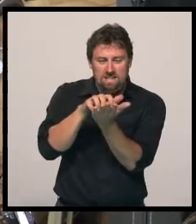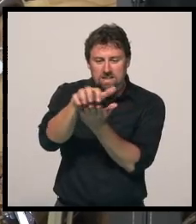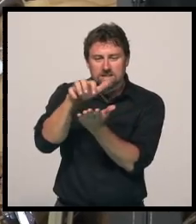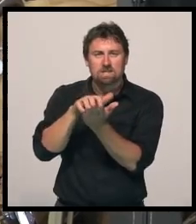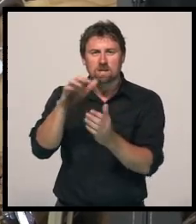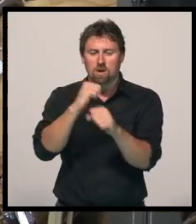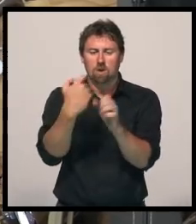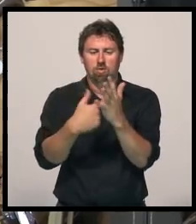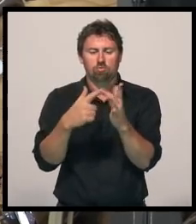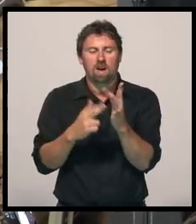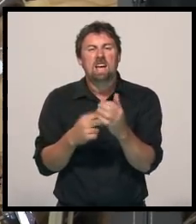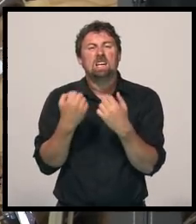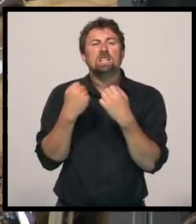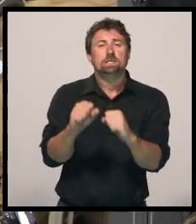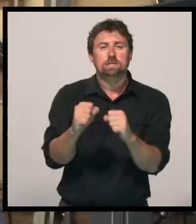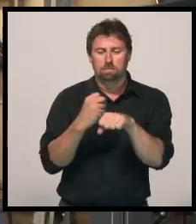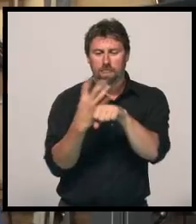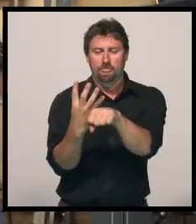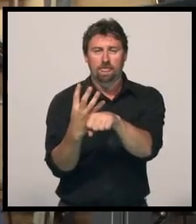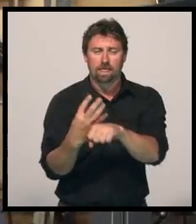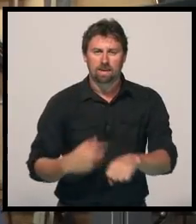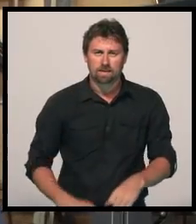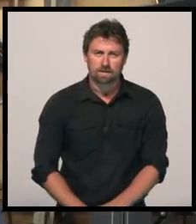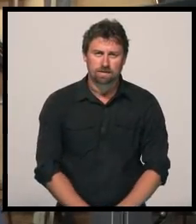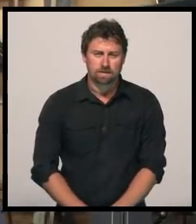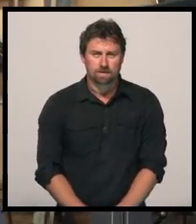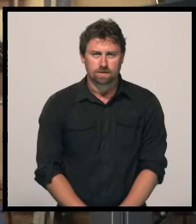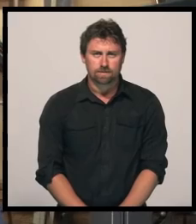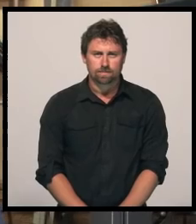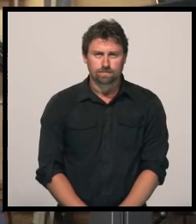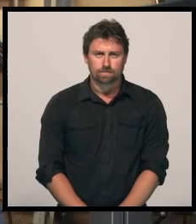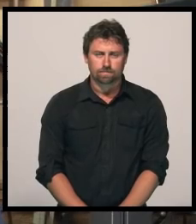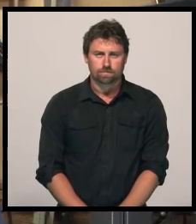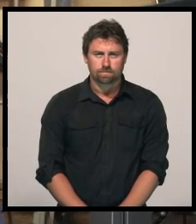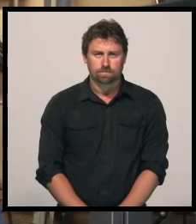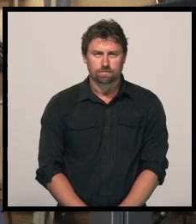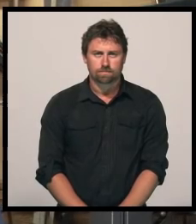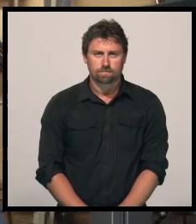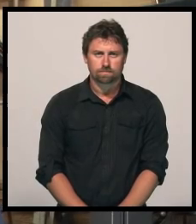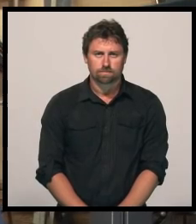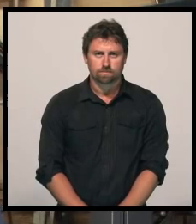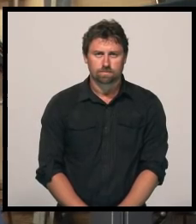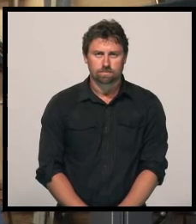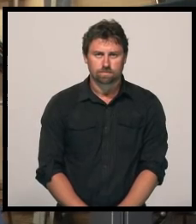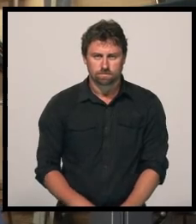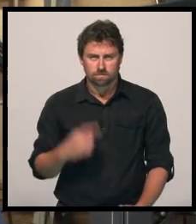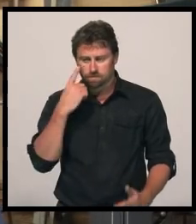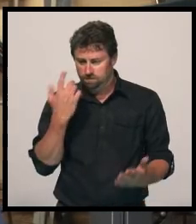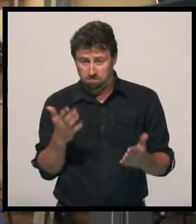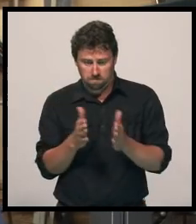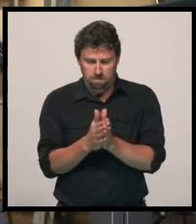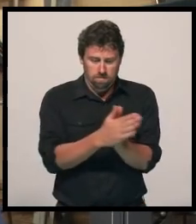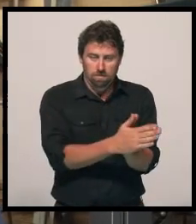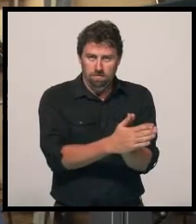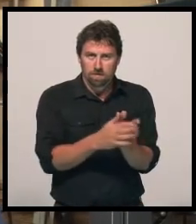out little curly bits of grain so we don't get much tear out. So let's put this in the vise. We'll dress this bit up. That's how I